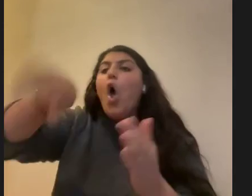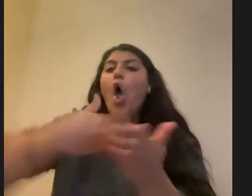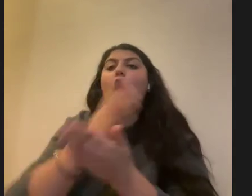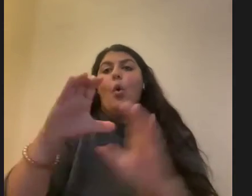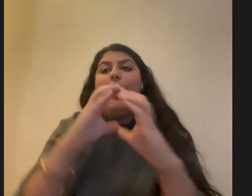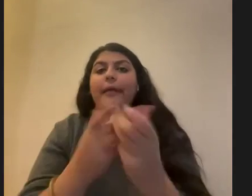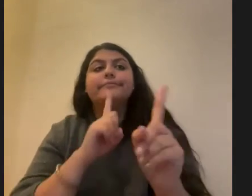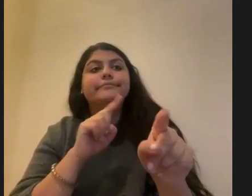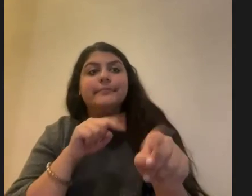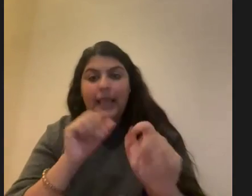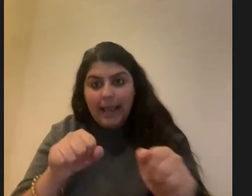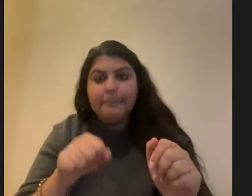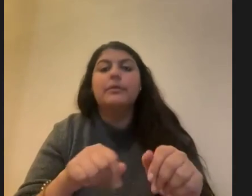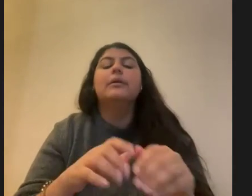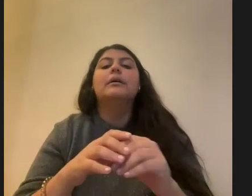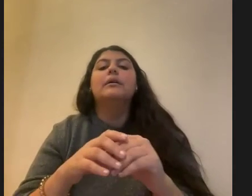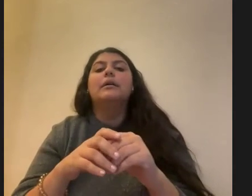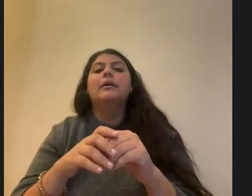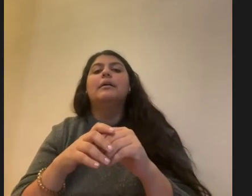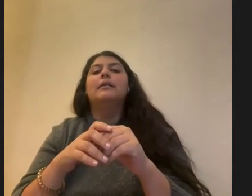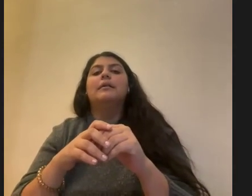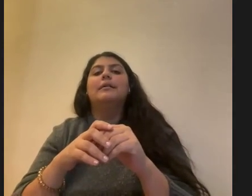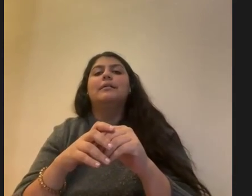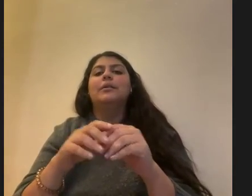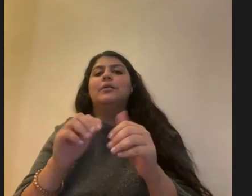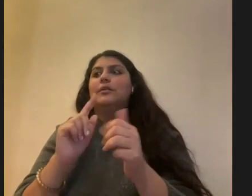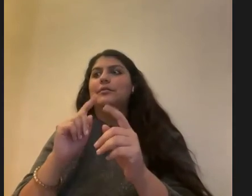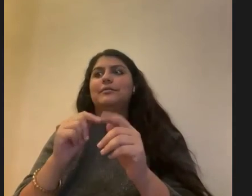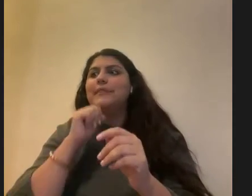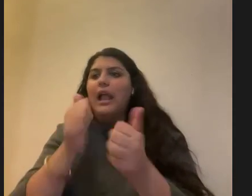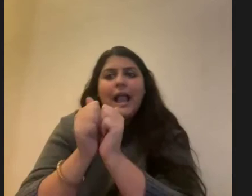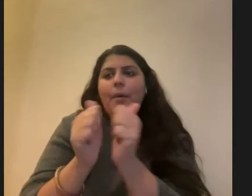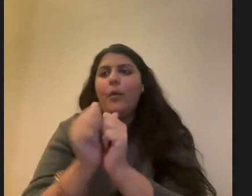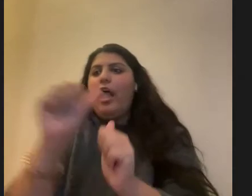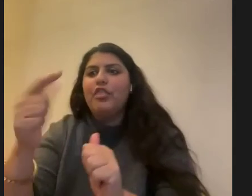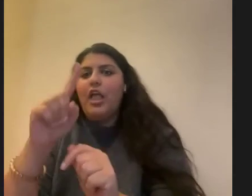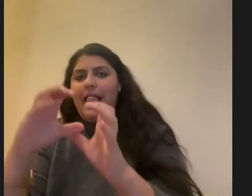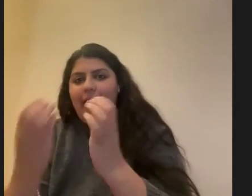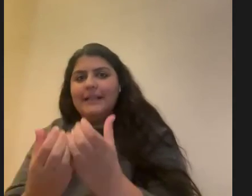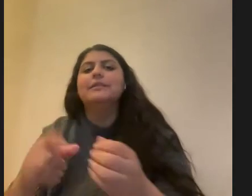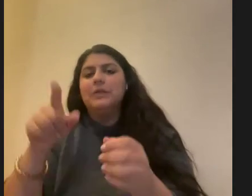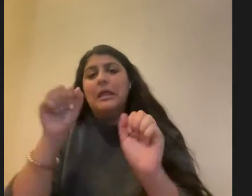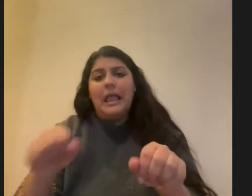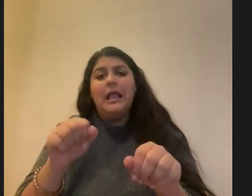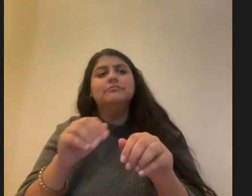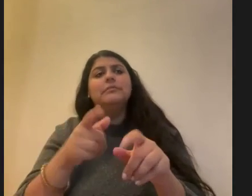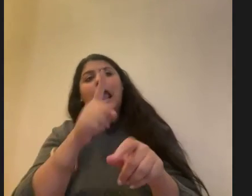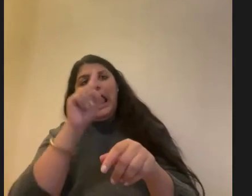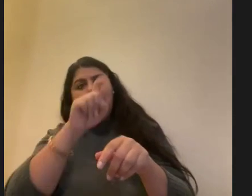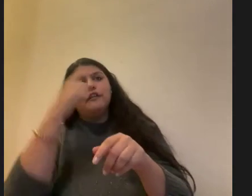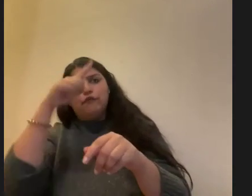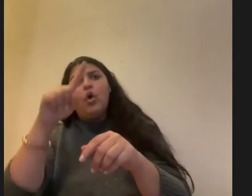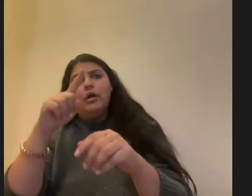be answered, so you're not, in the fray with 200 other classrooms, request a session for yourself, just for your class. It's free.